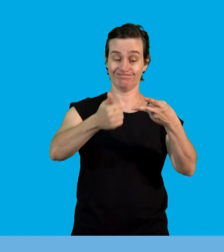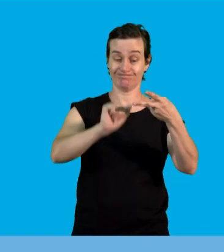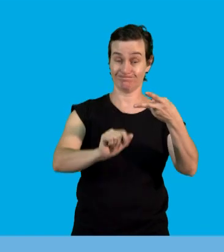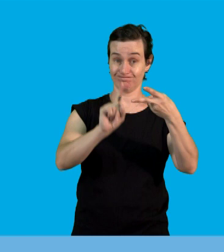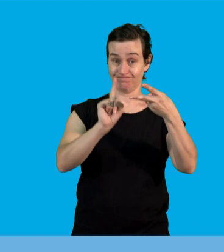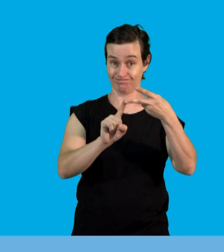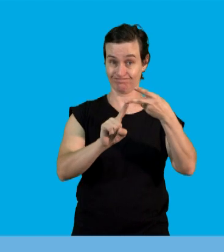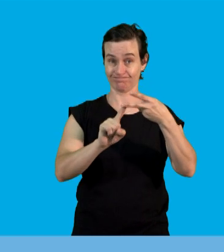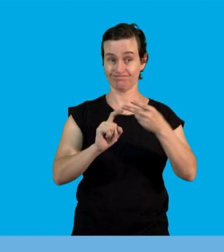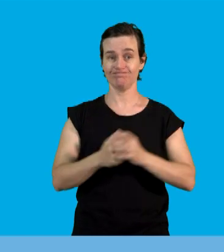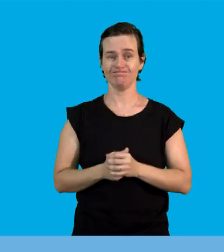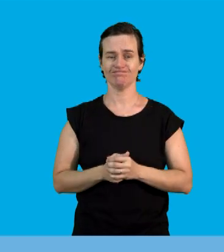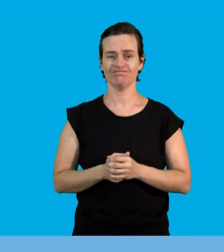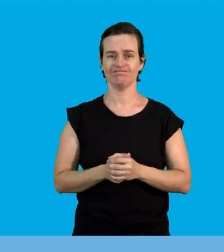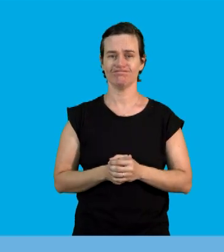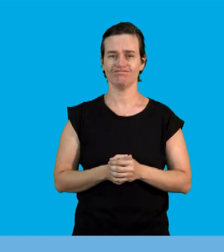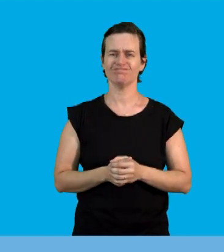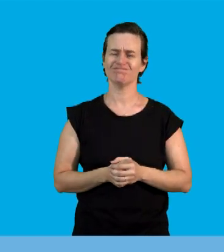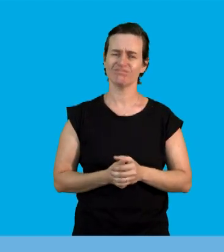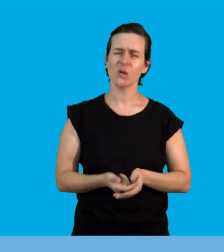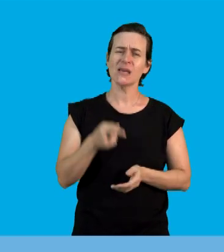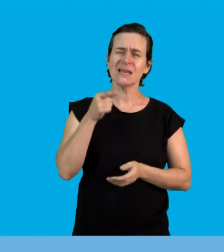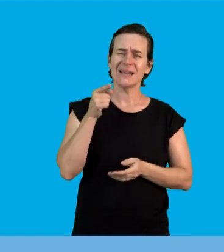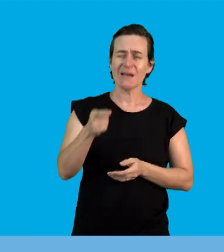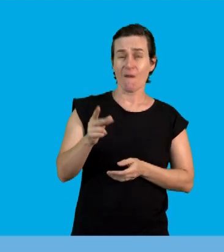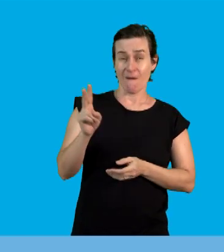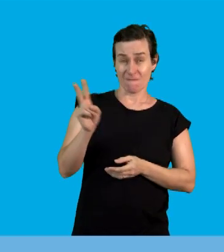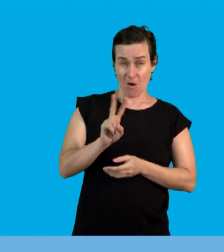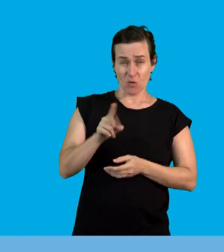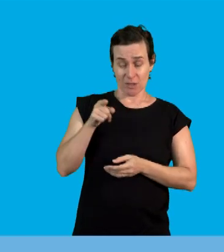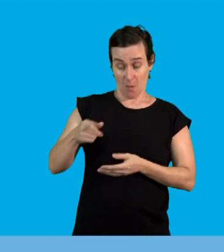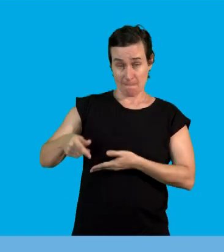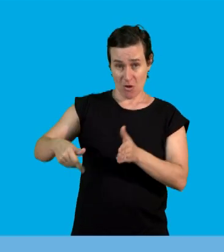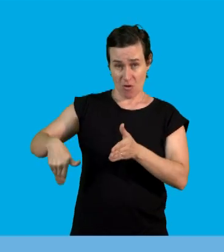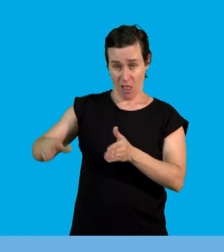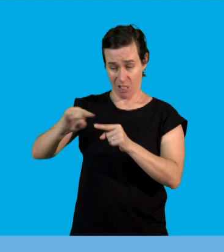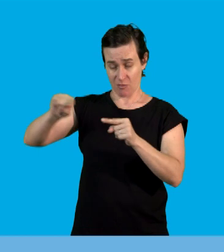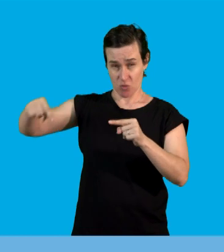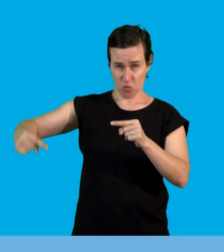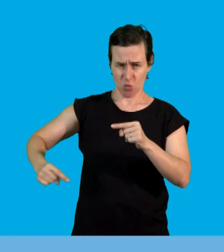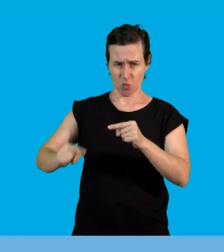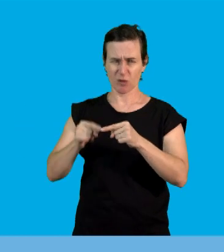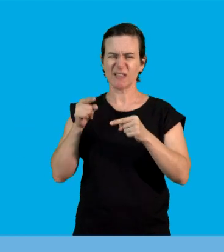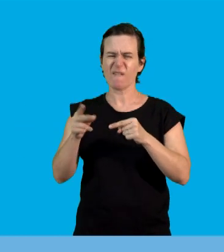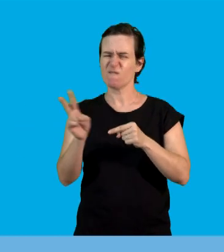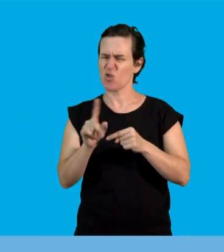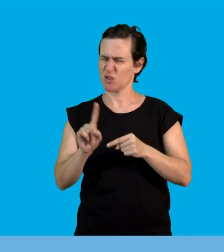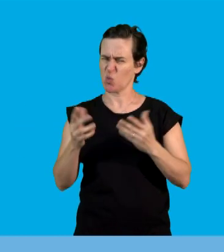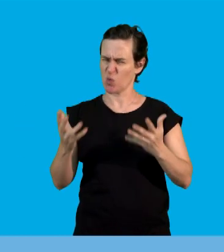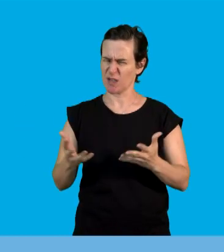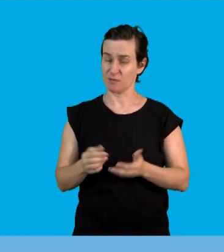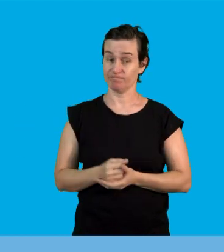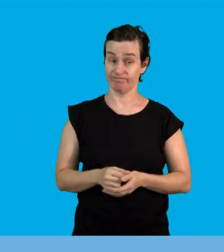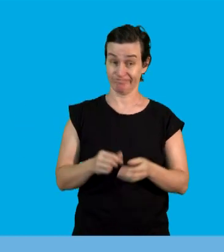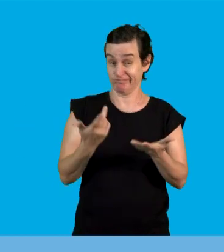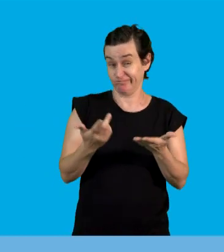So question 2 now is asking us, what can you say about the voltages in a parallel circuit? So the options are,